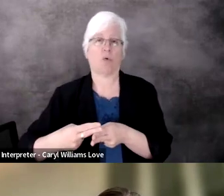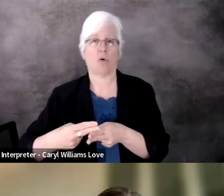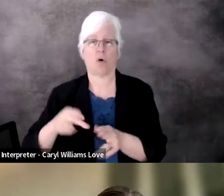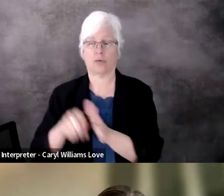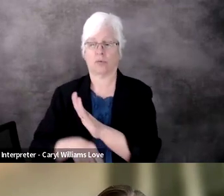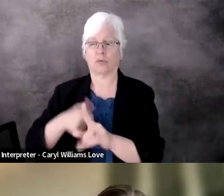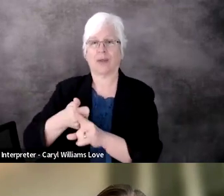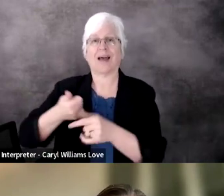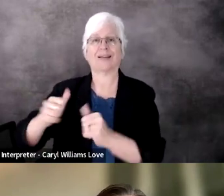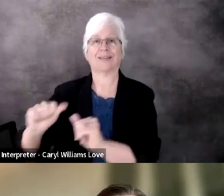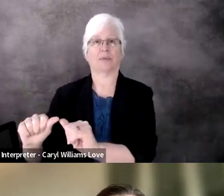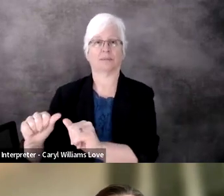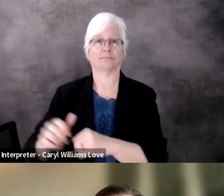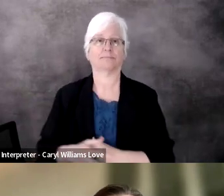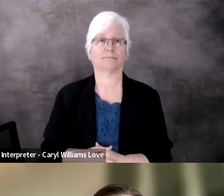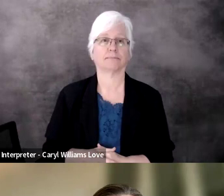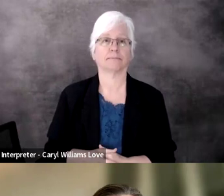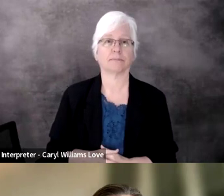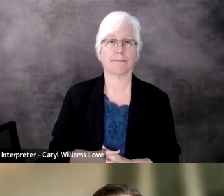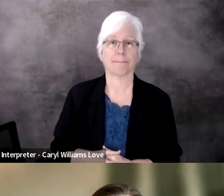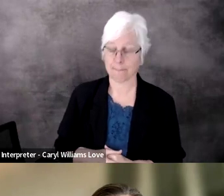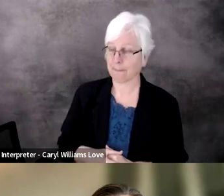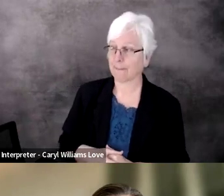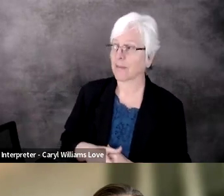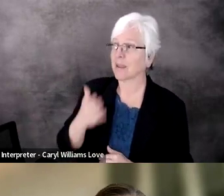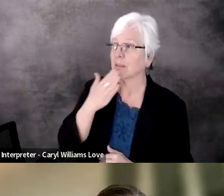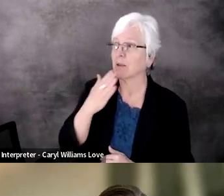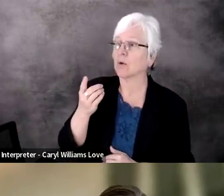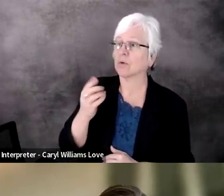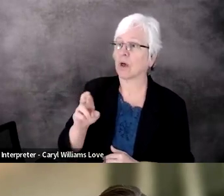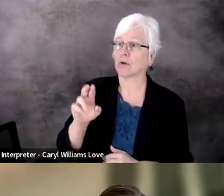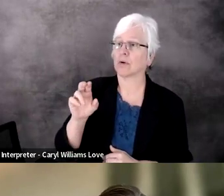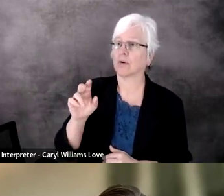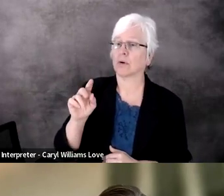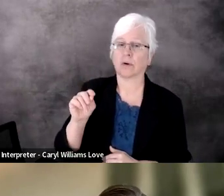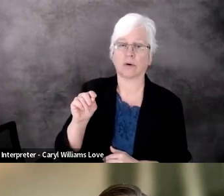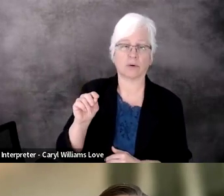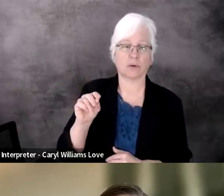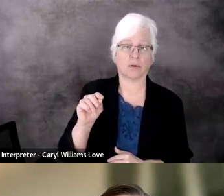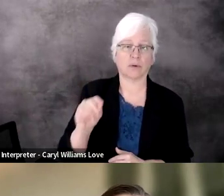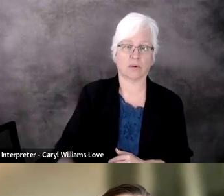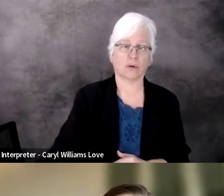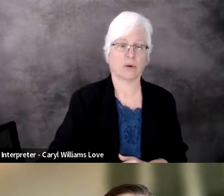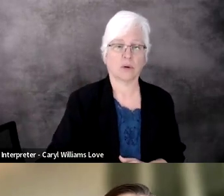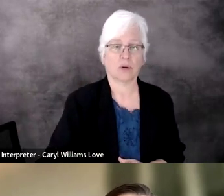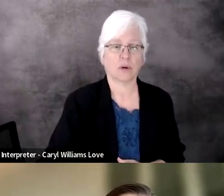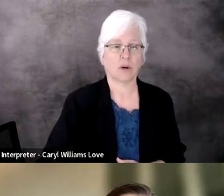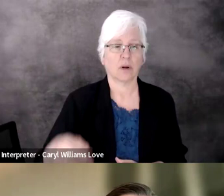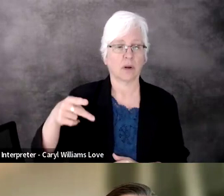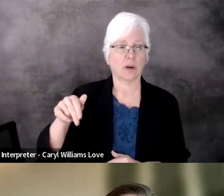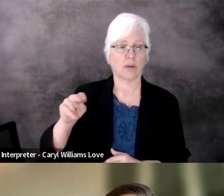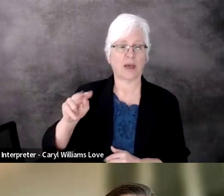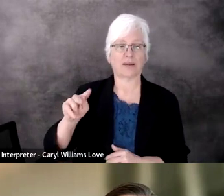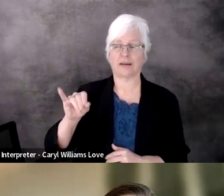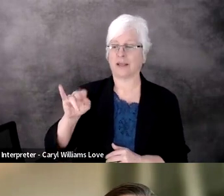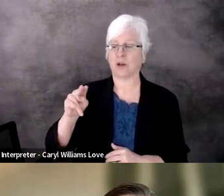Thank you, Representative Davis. And then Dr. Patinos. Yeah, thank you, Representative Davis. Very well said.